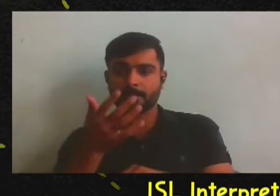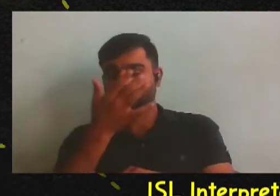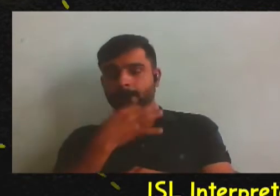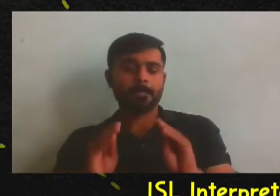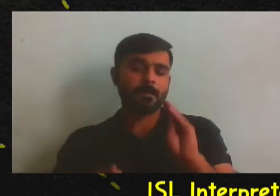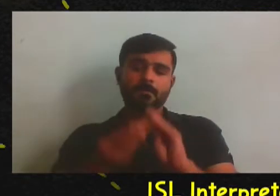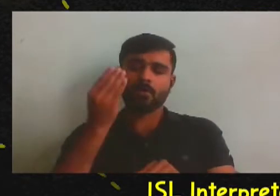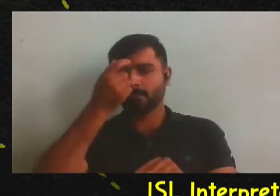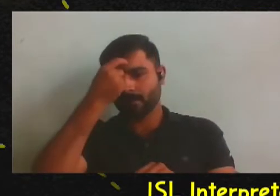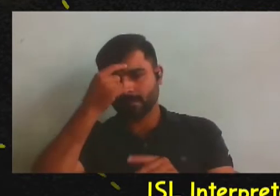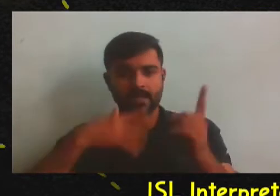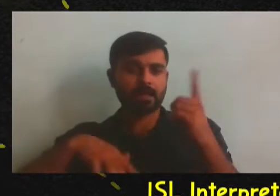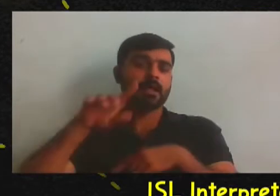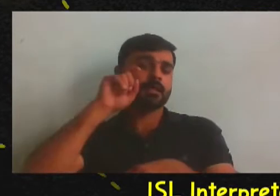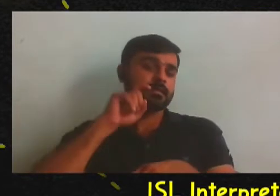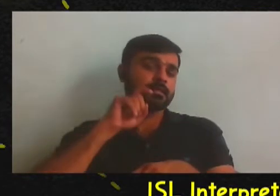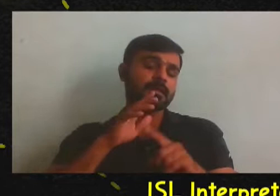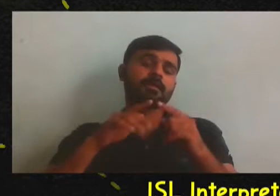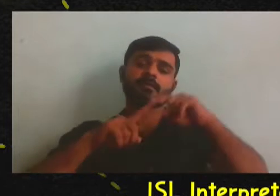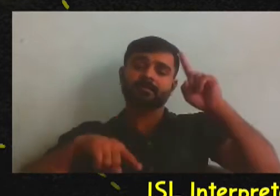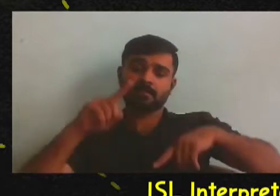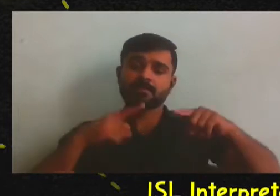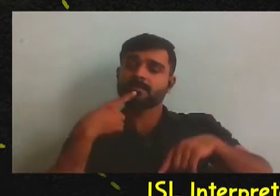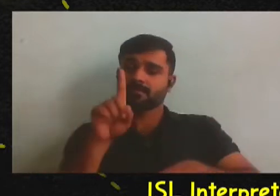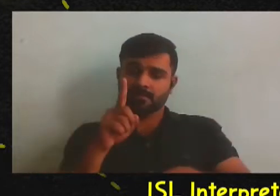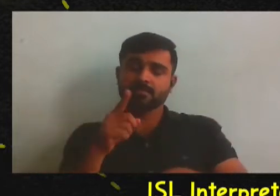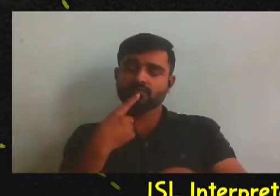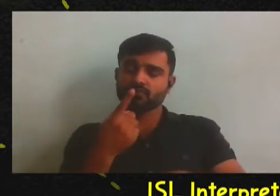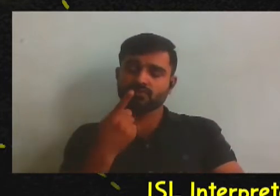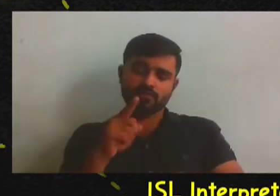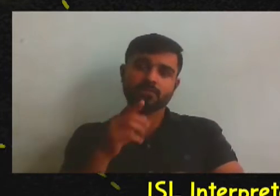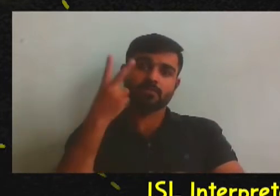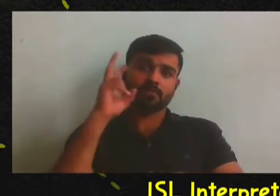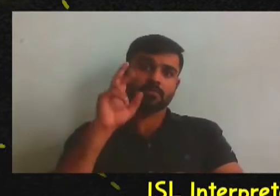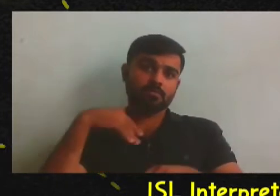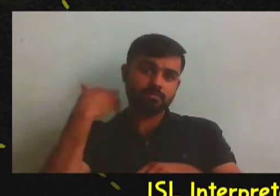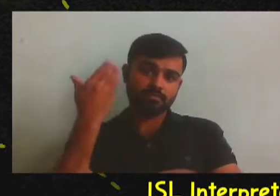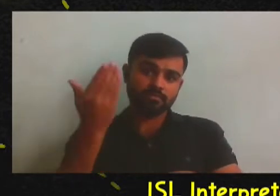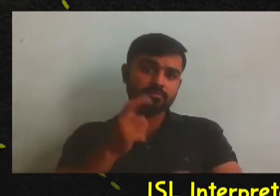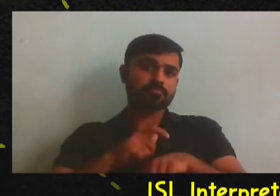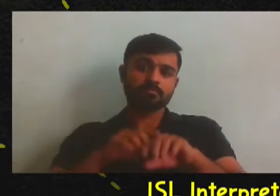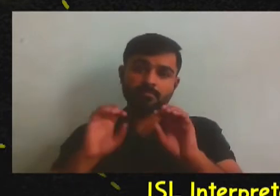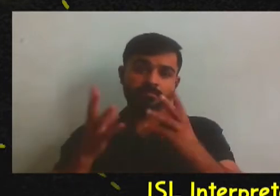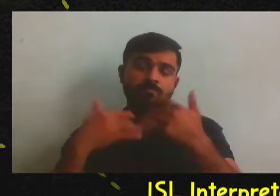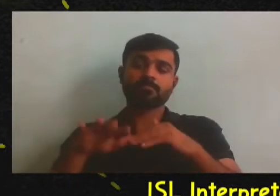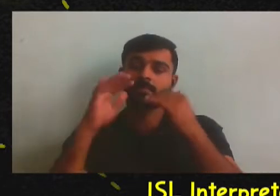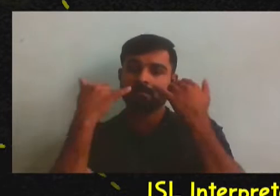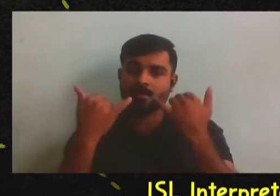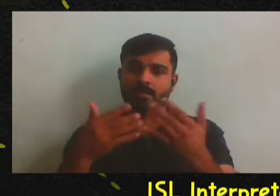on issues of gender and sexual diversity. So, as you rightly said, 20 years from the time you all started to now,